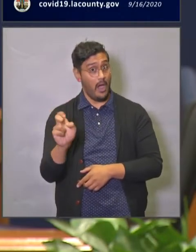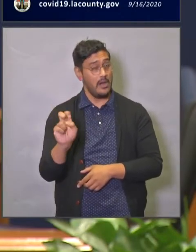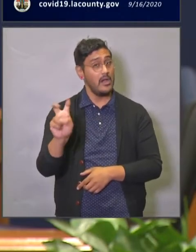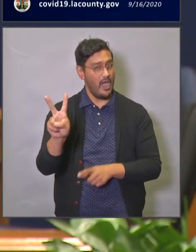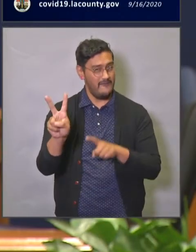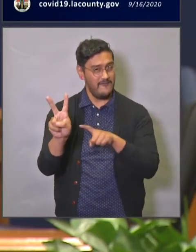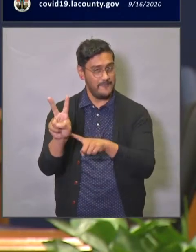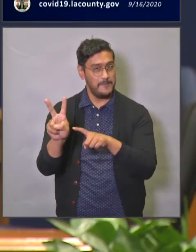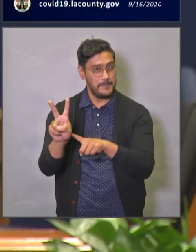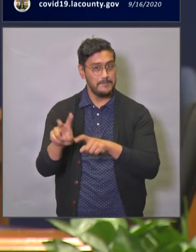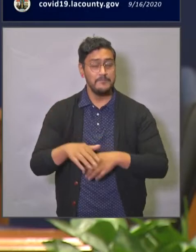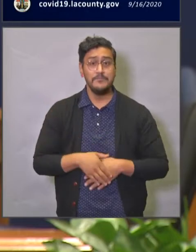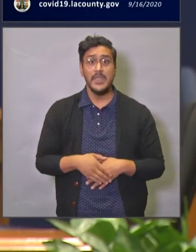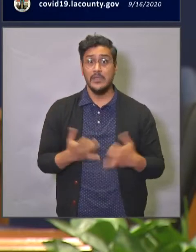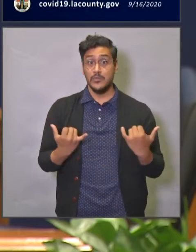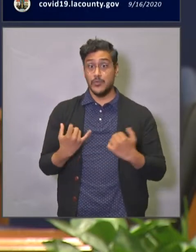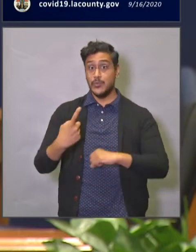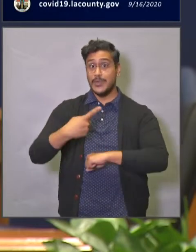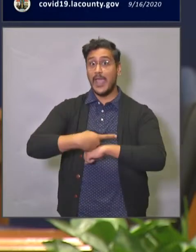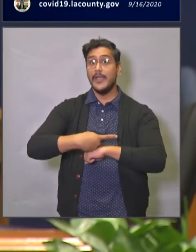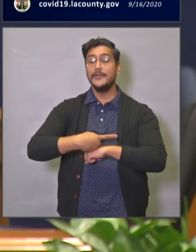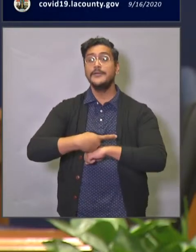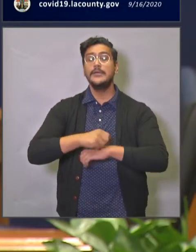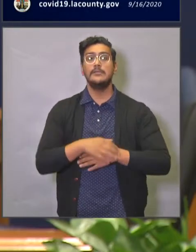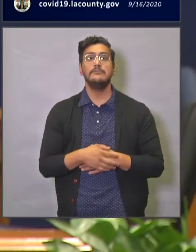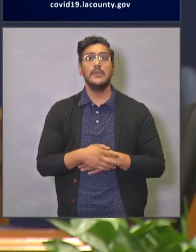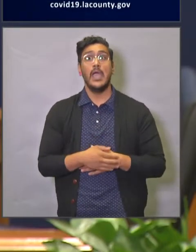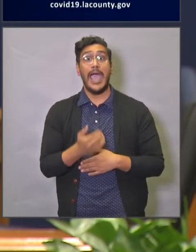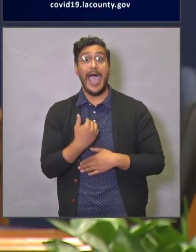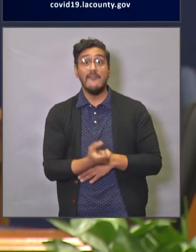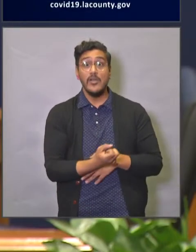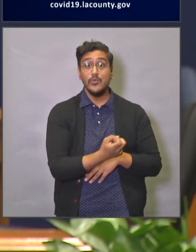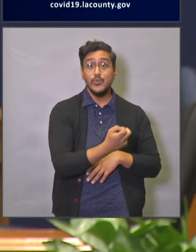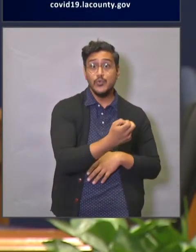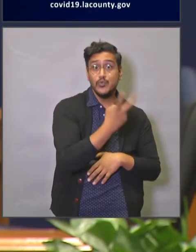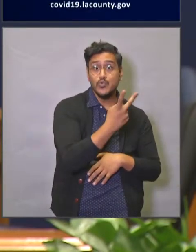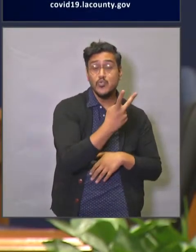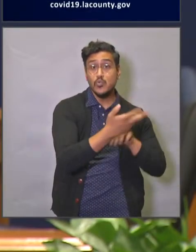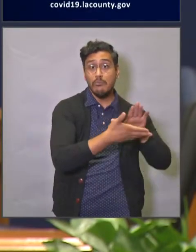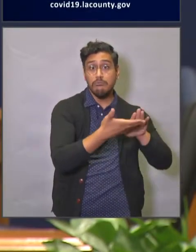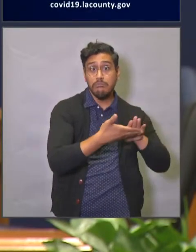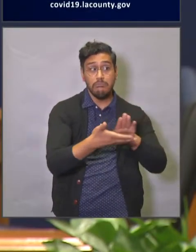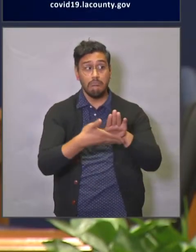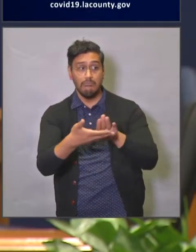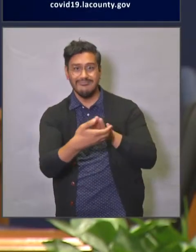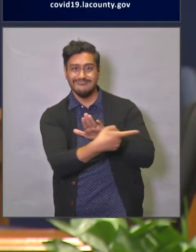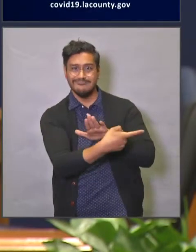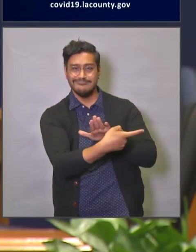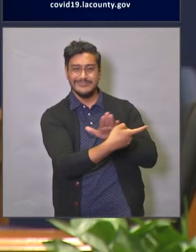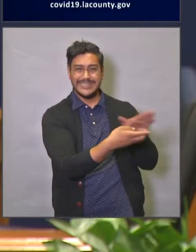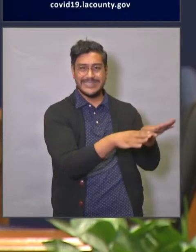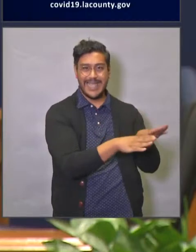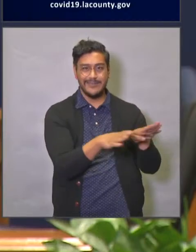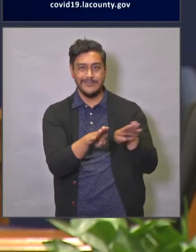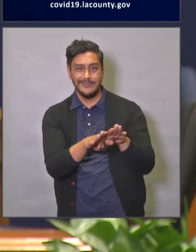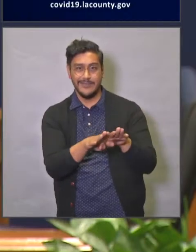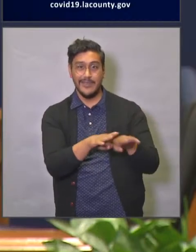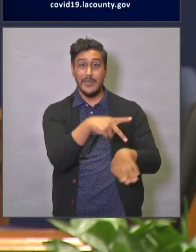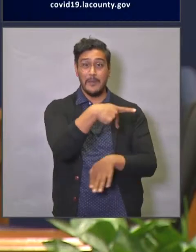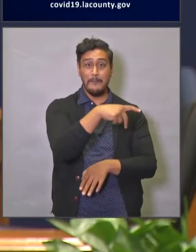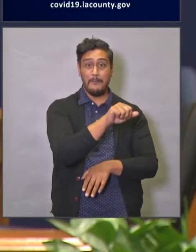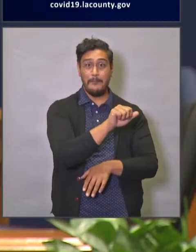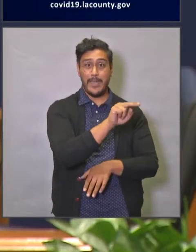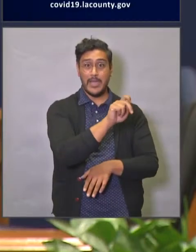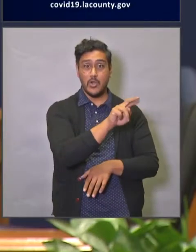covid19.lacounty.gov. As of today, there are 2 county-supported sites that are closed, one in Panorama City and one